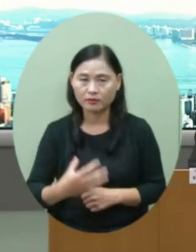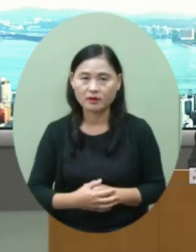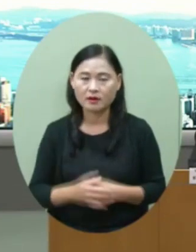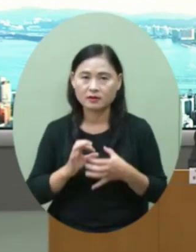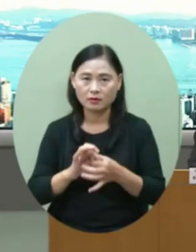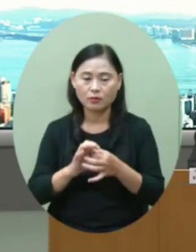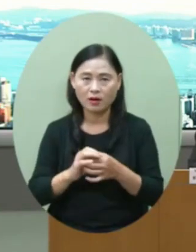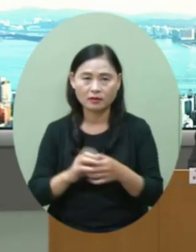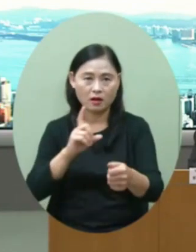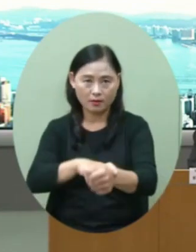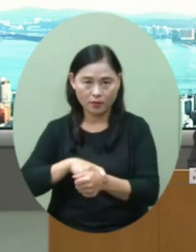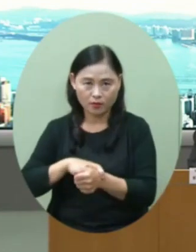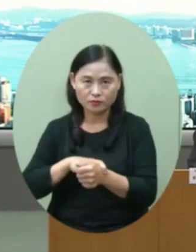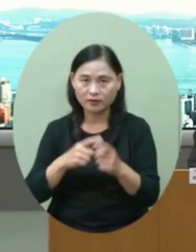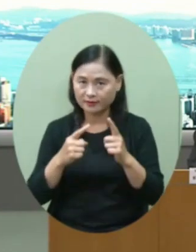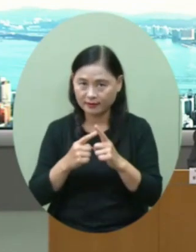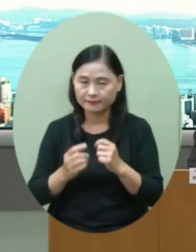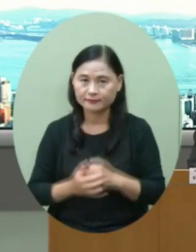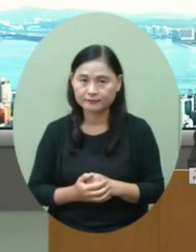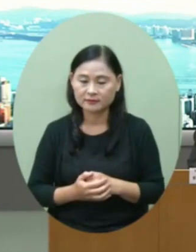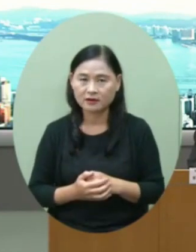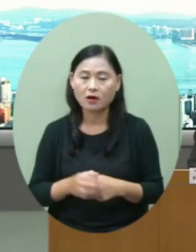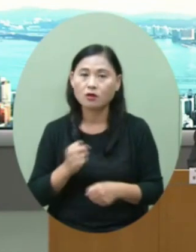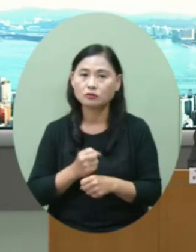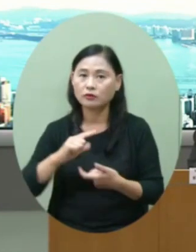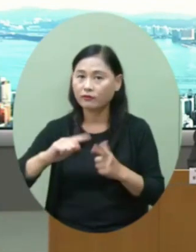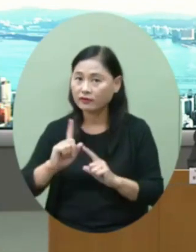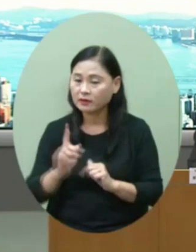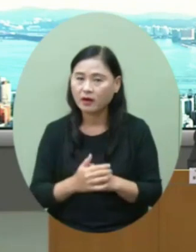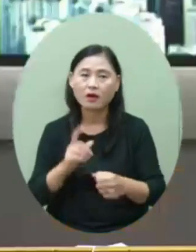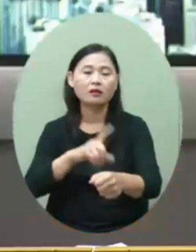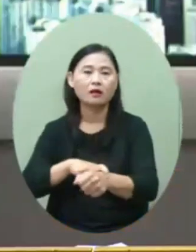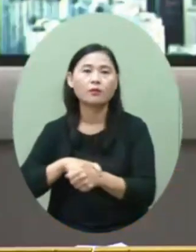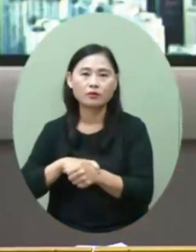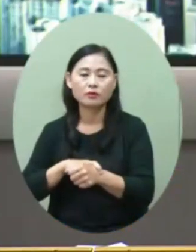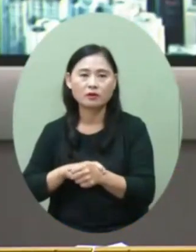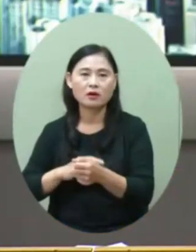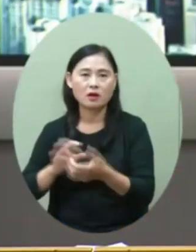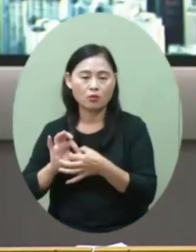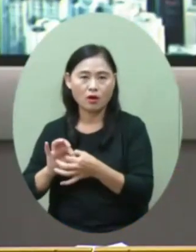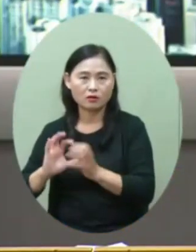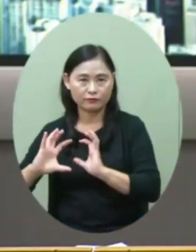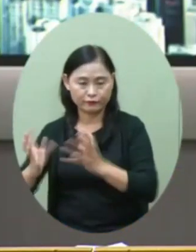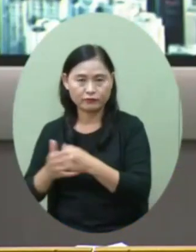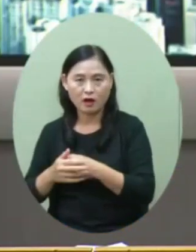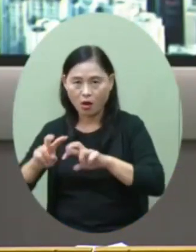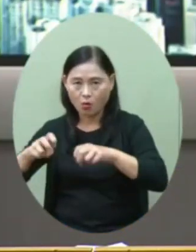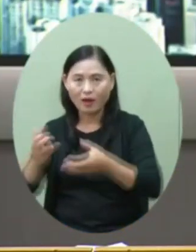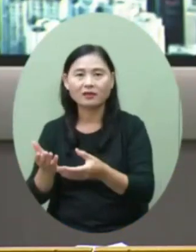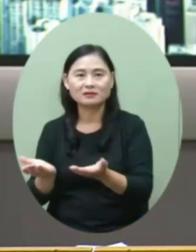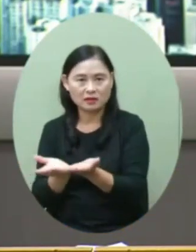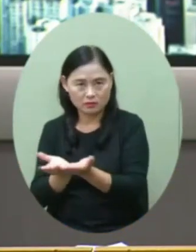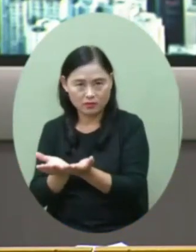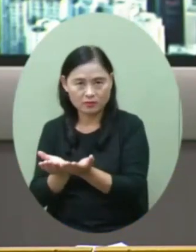Now, the reporter asked about people arrested. Now, after these people arrested, the